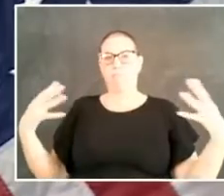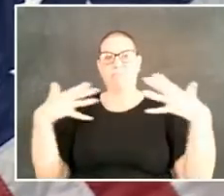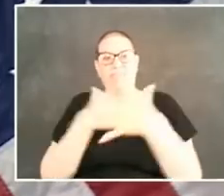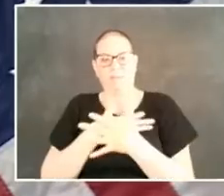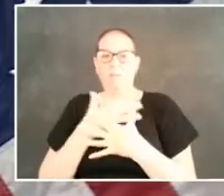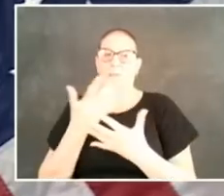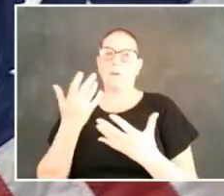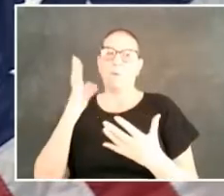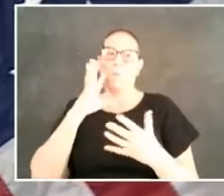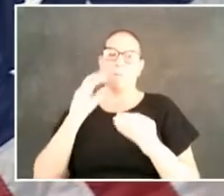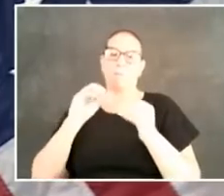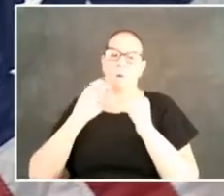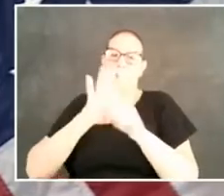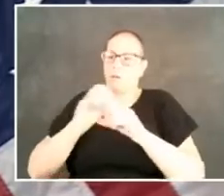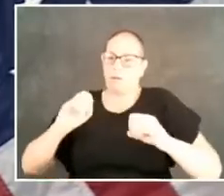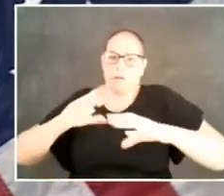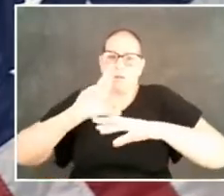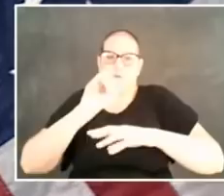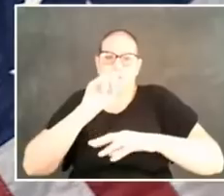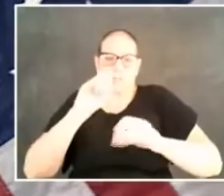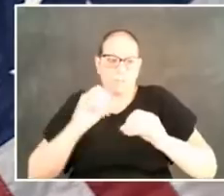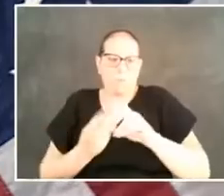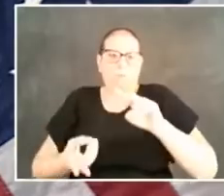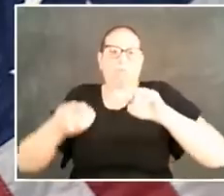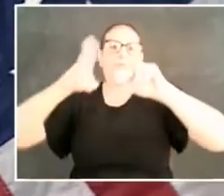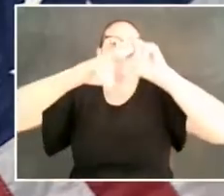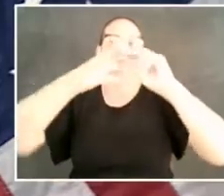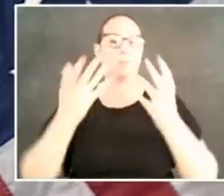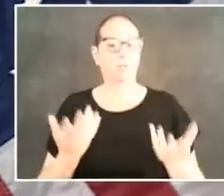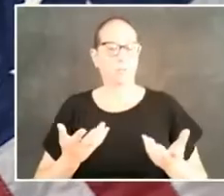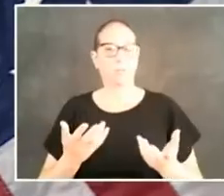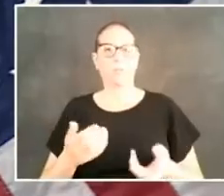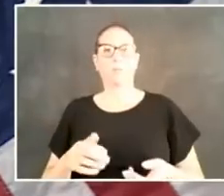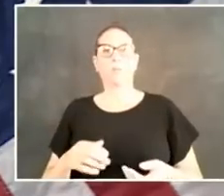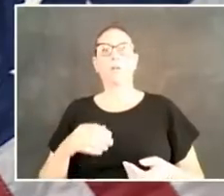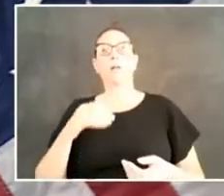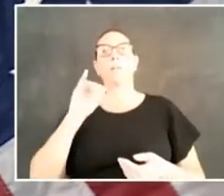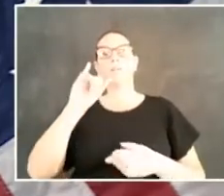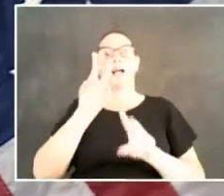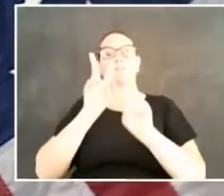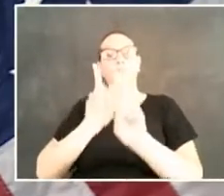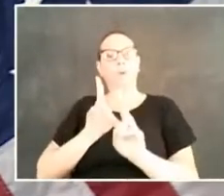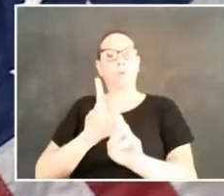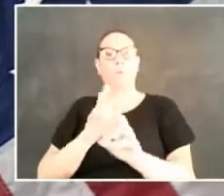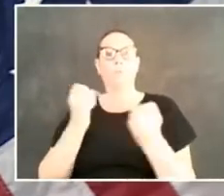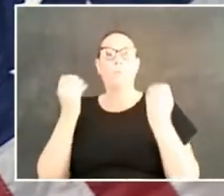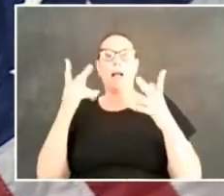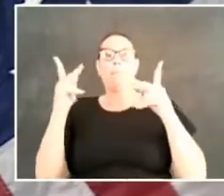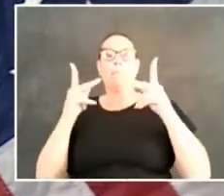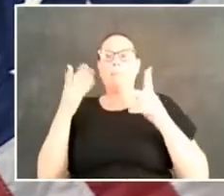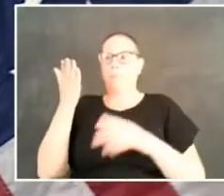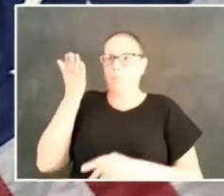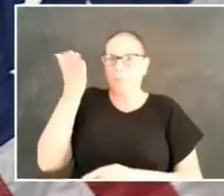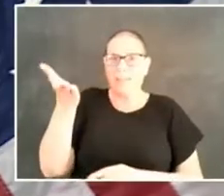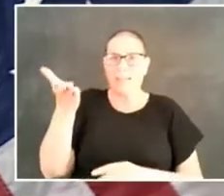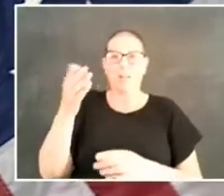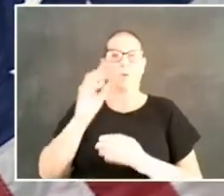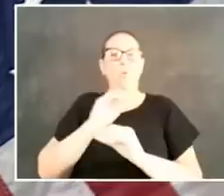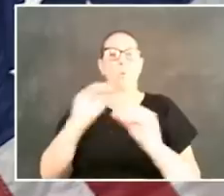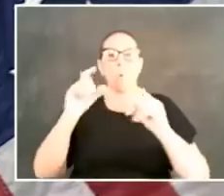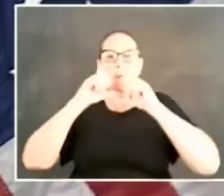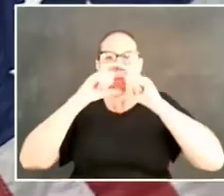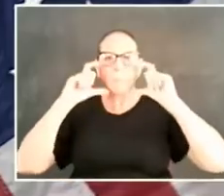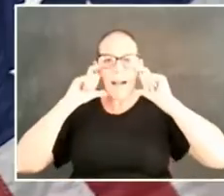coverings. This means lives will be lost. It is unacceptable. But that's going to be true in any community. You talk about a really large gathering,